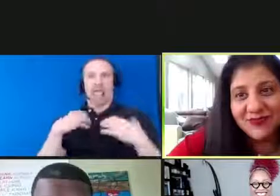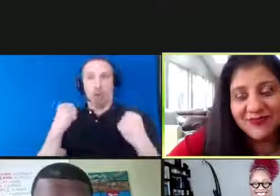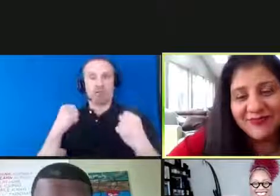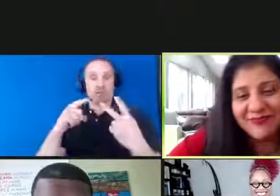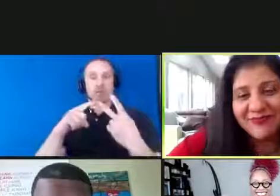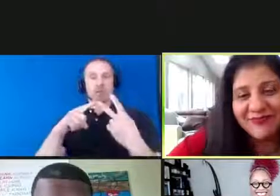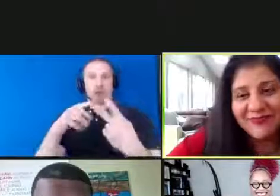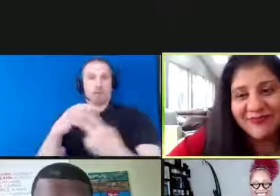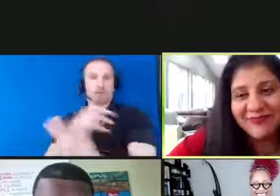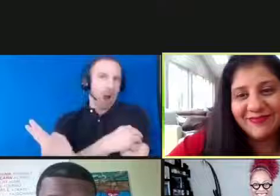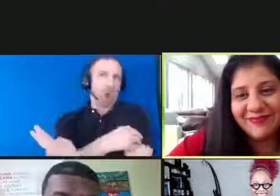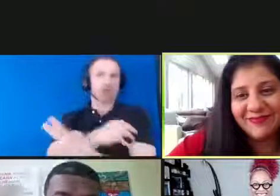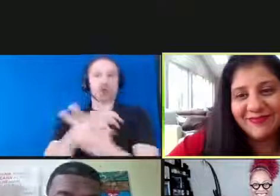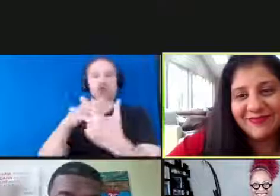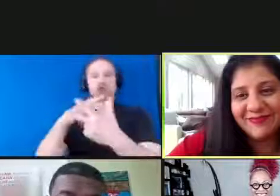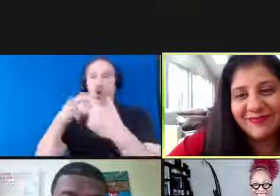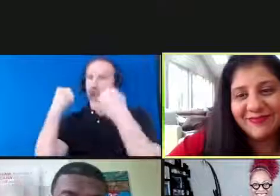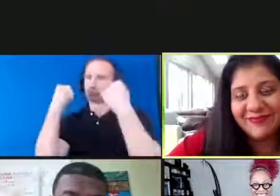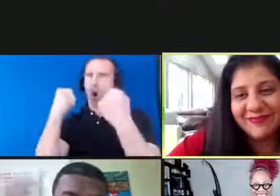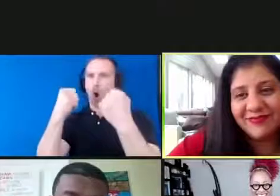week.